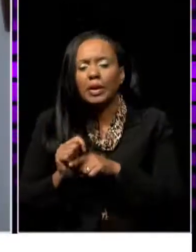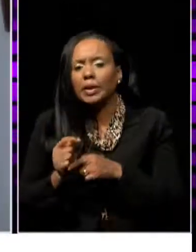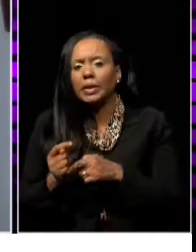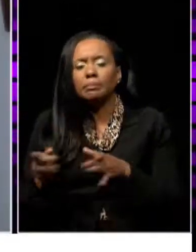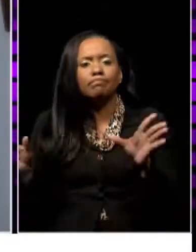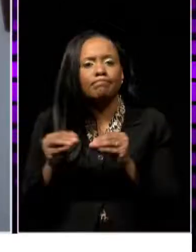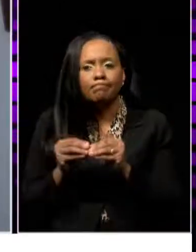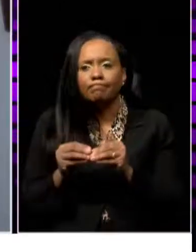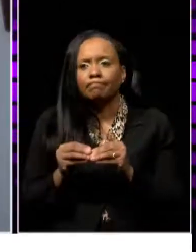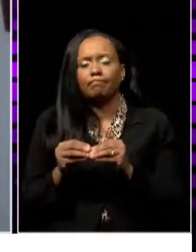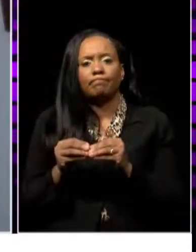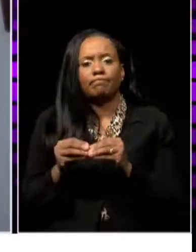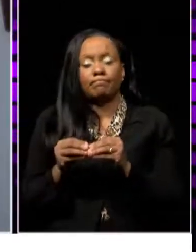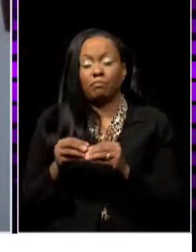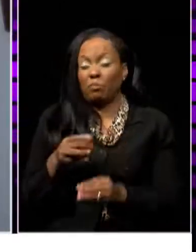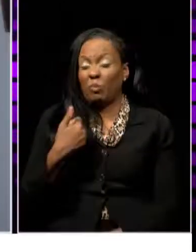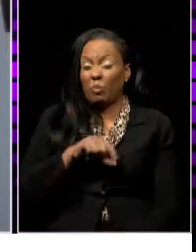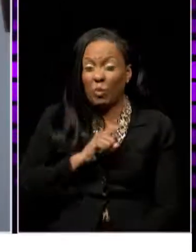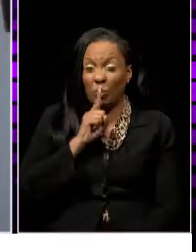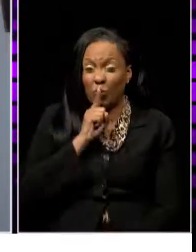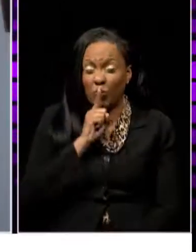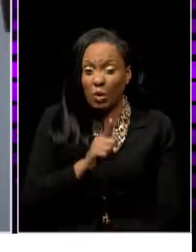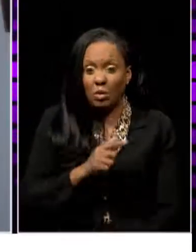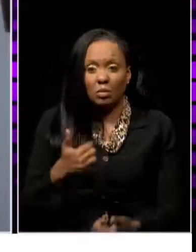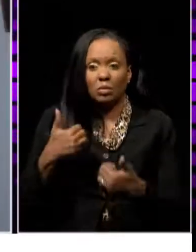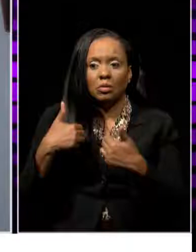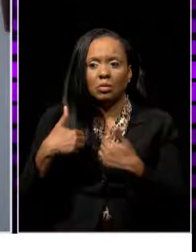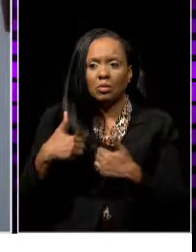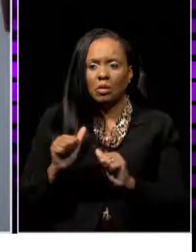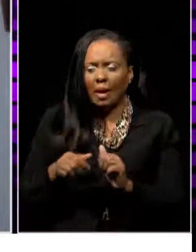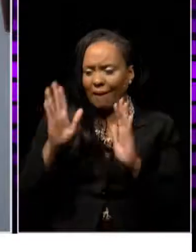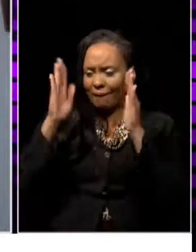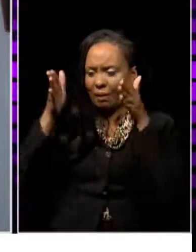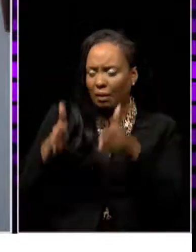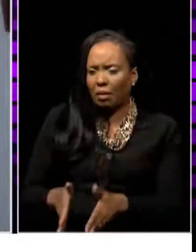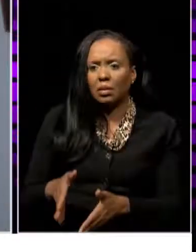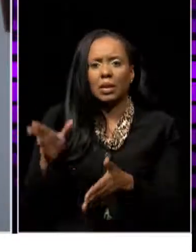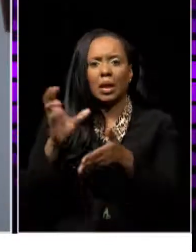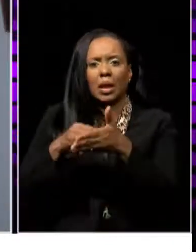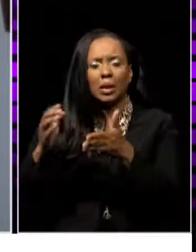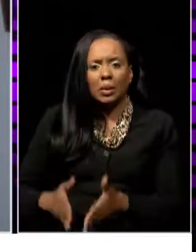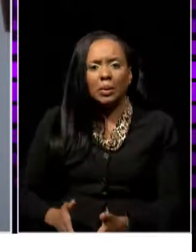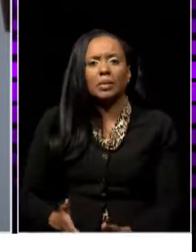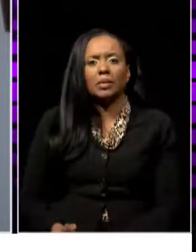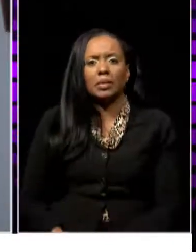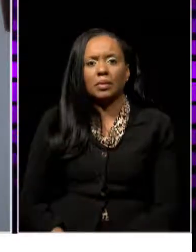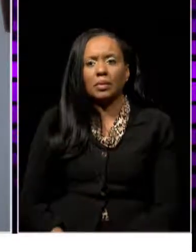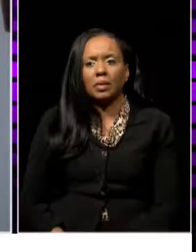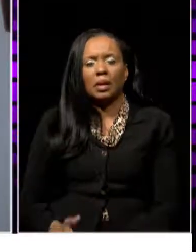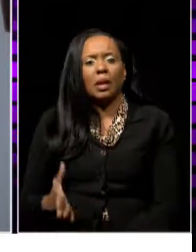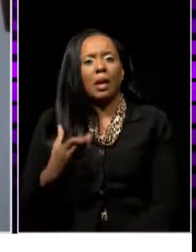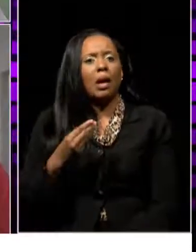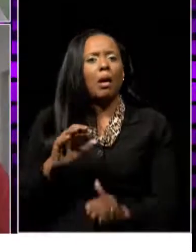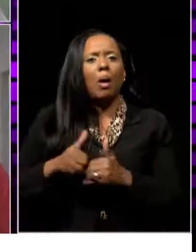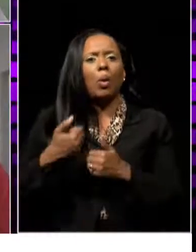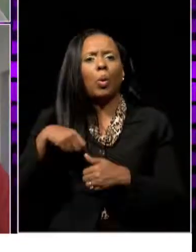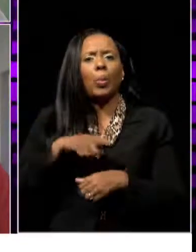really student-centered. We really, really try to be student-centered in our approach towards this online learning